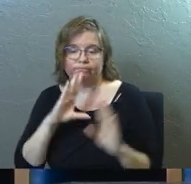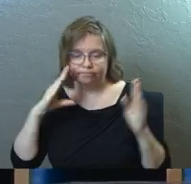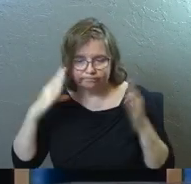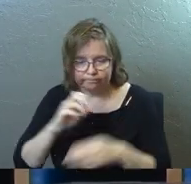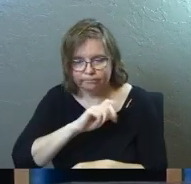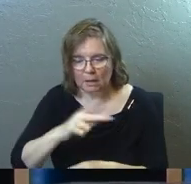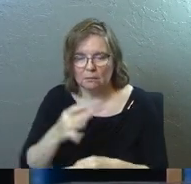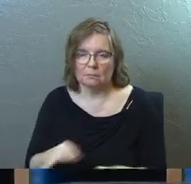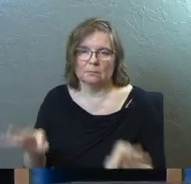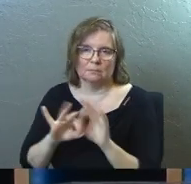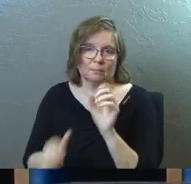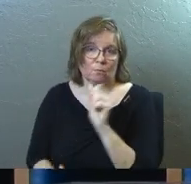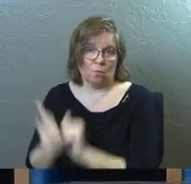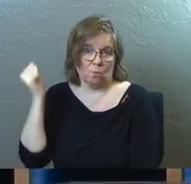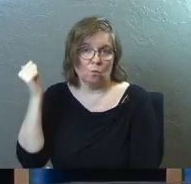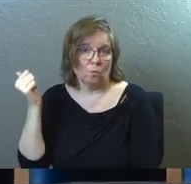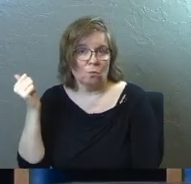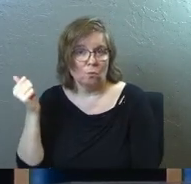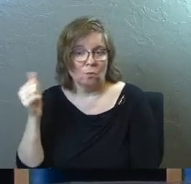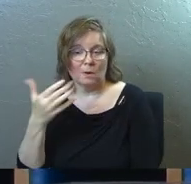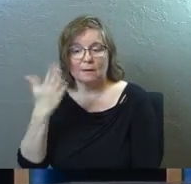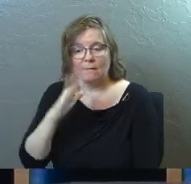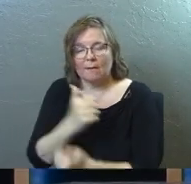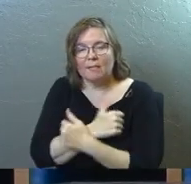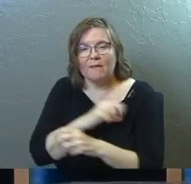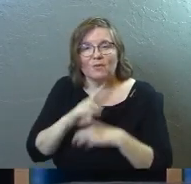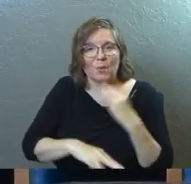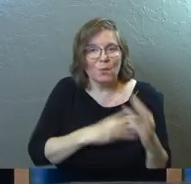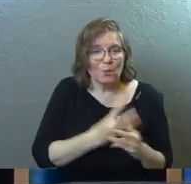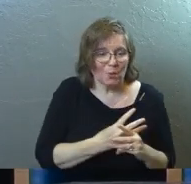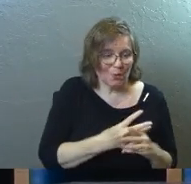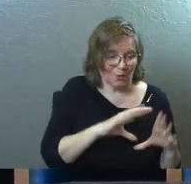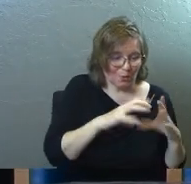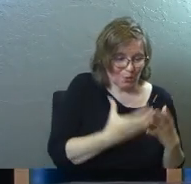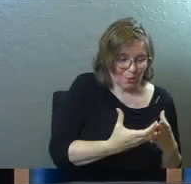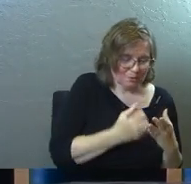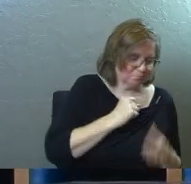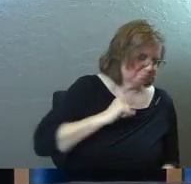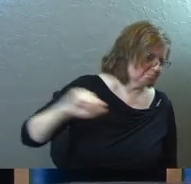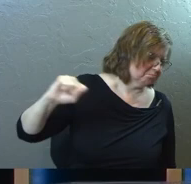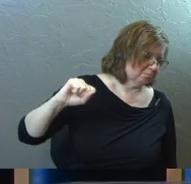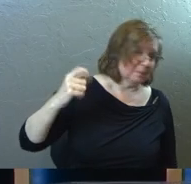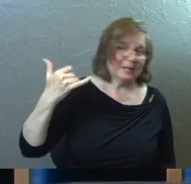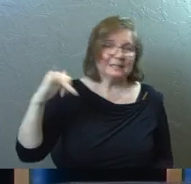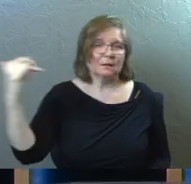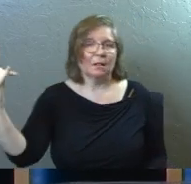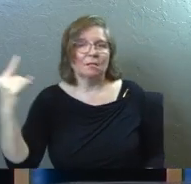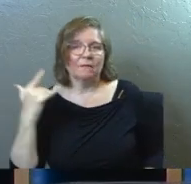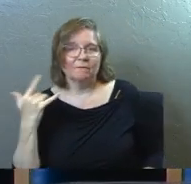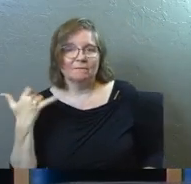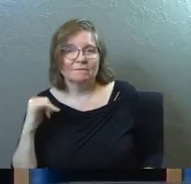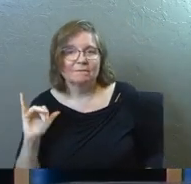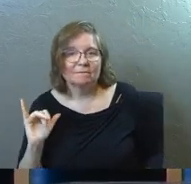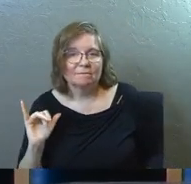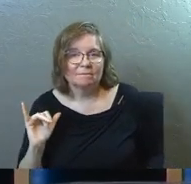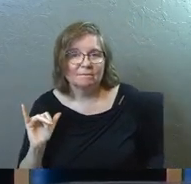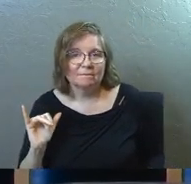most. Get back to what matters most. God loved a world that did not love him back, and he still loved.